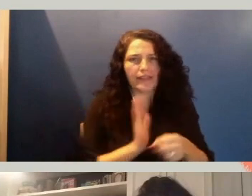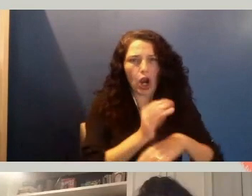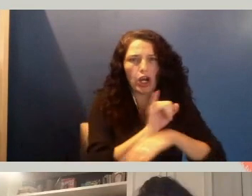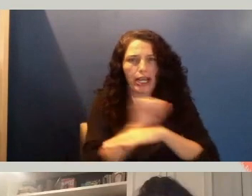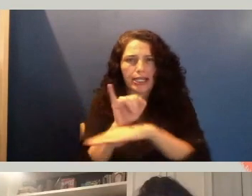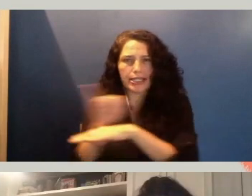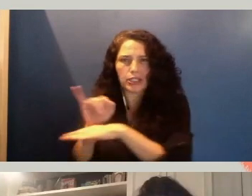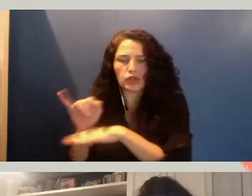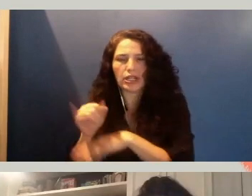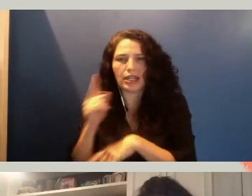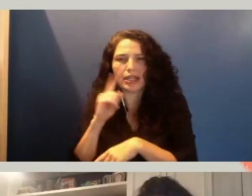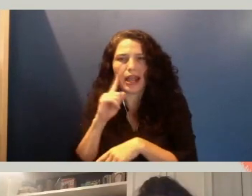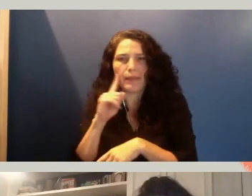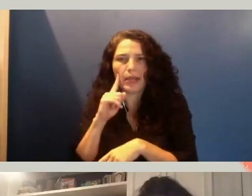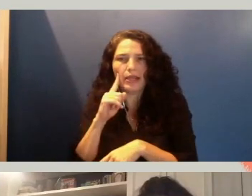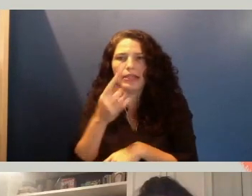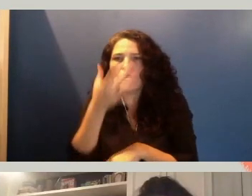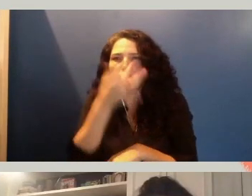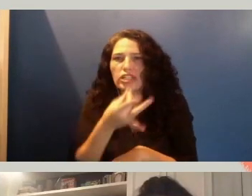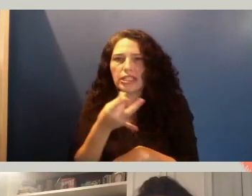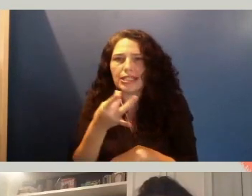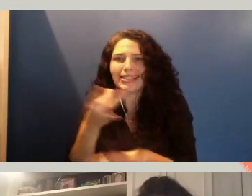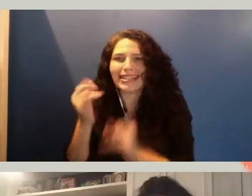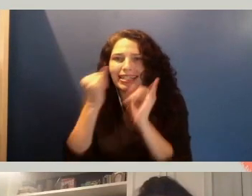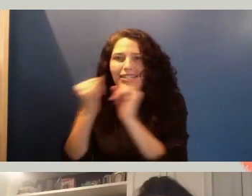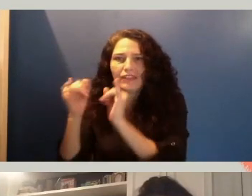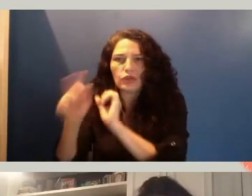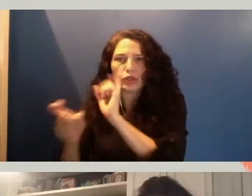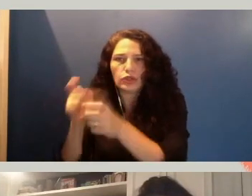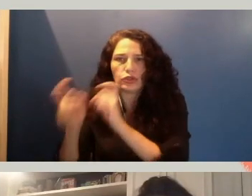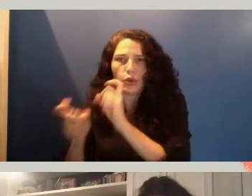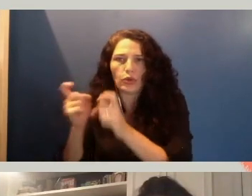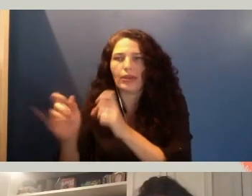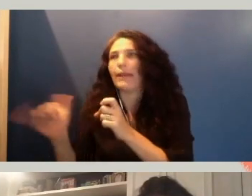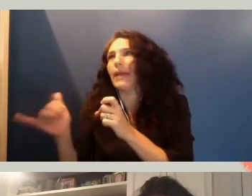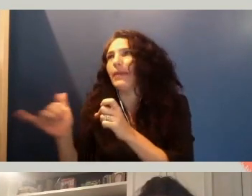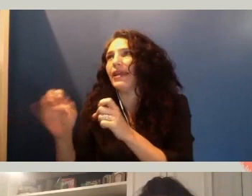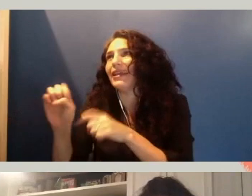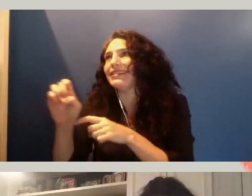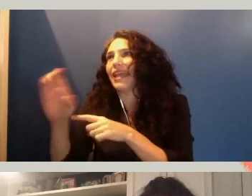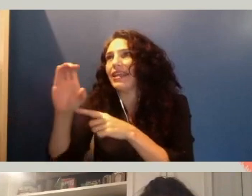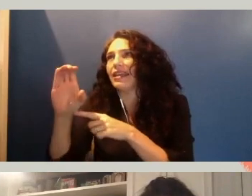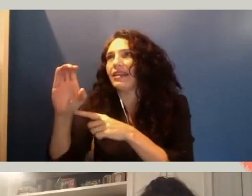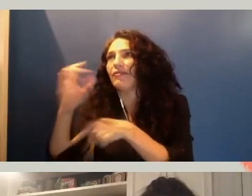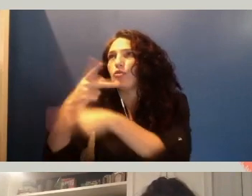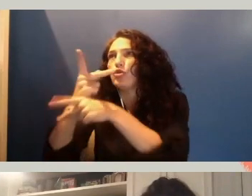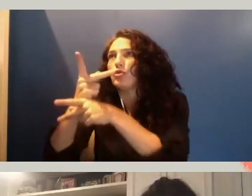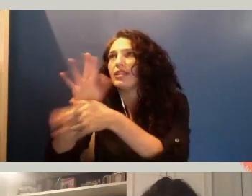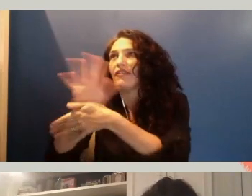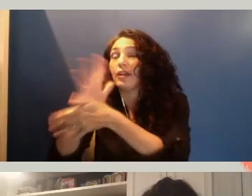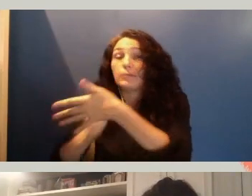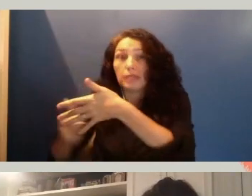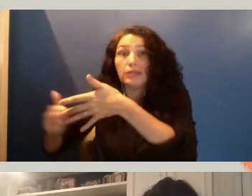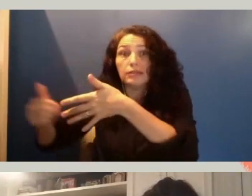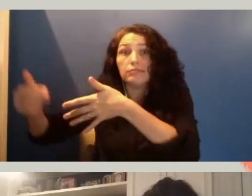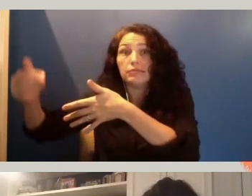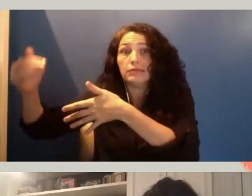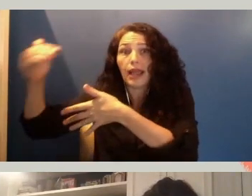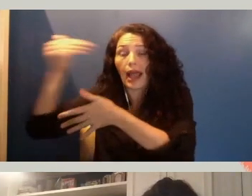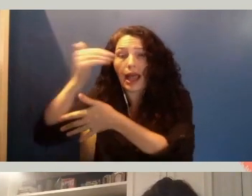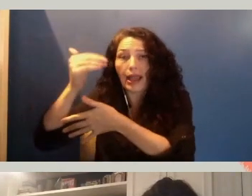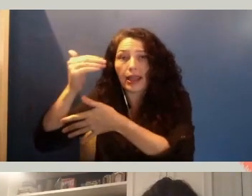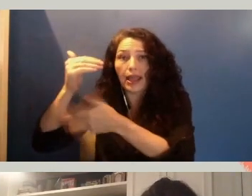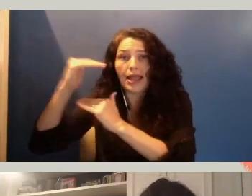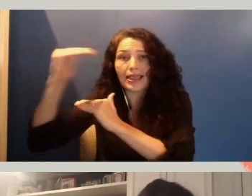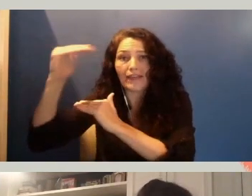in the Catalyst community who might be executive producing films at high levels of grants. And then, you know, a